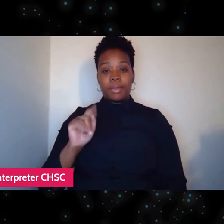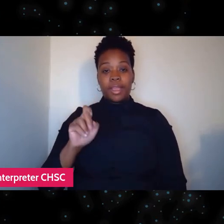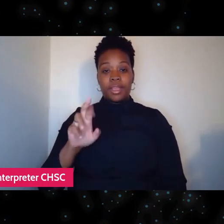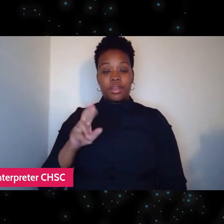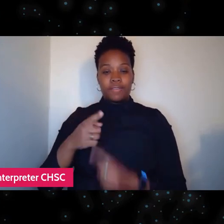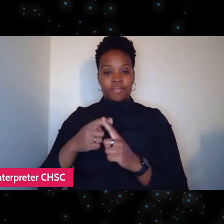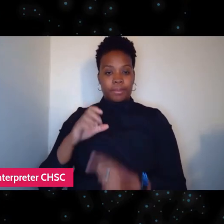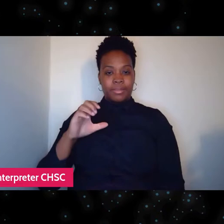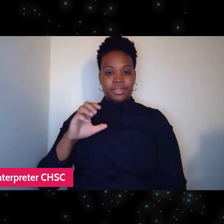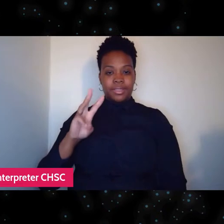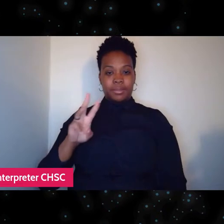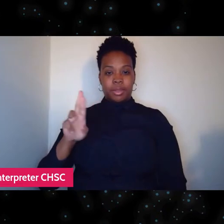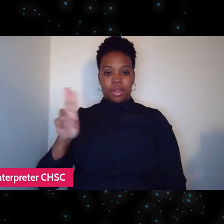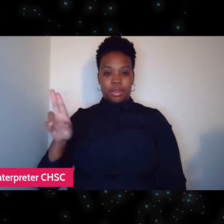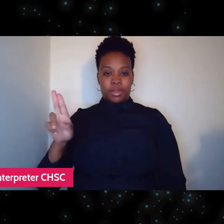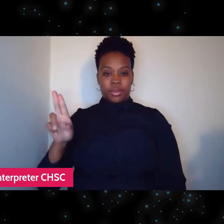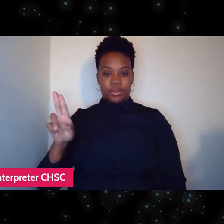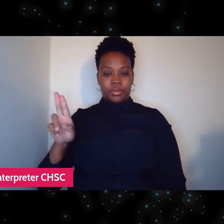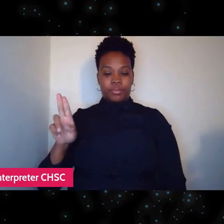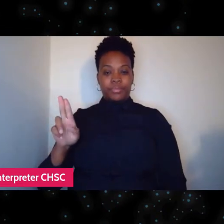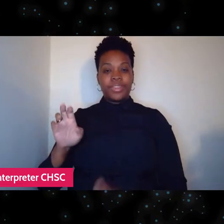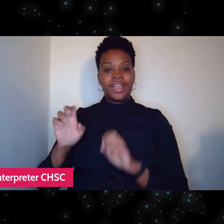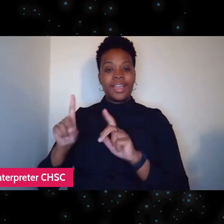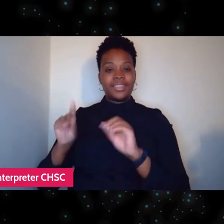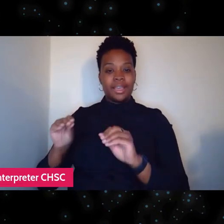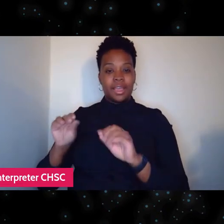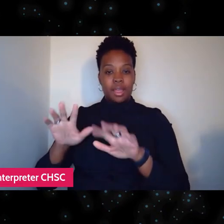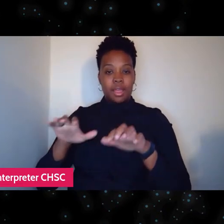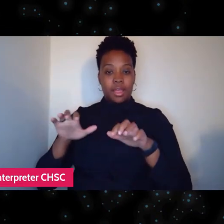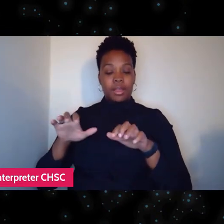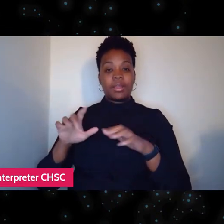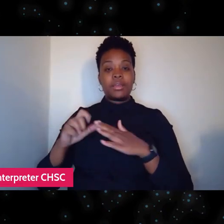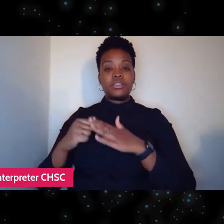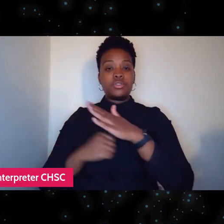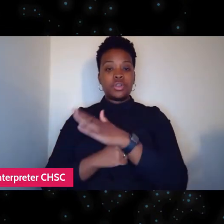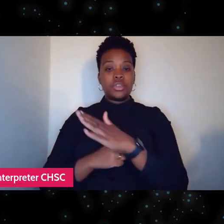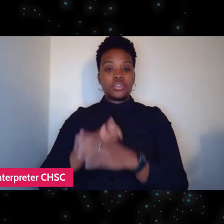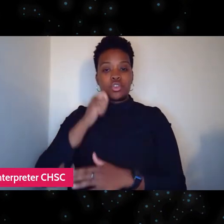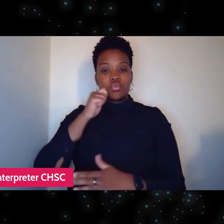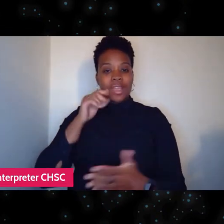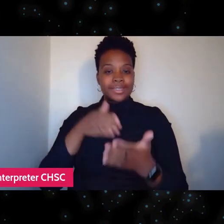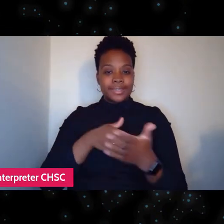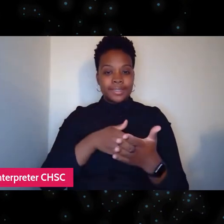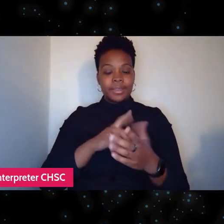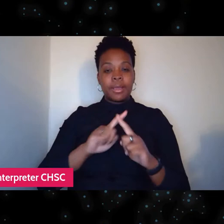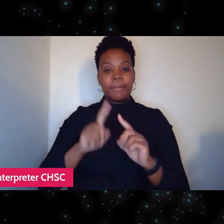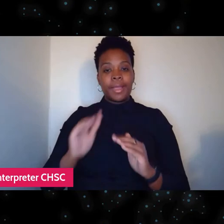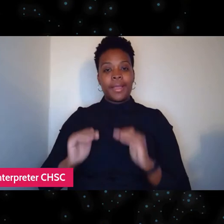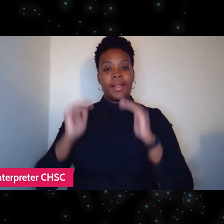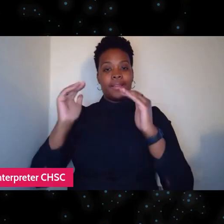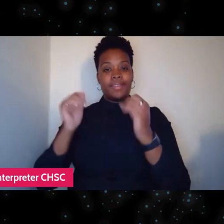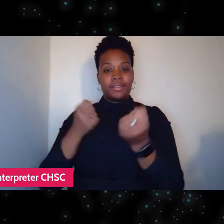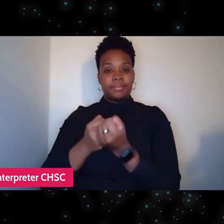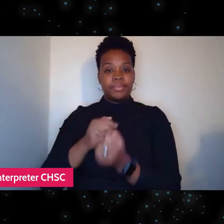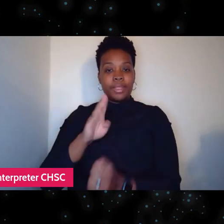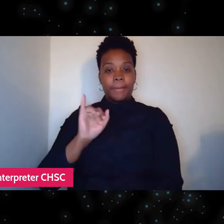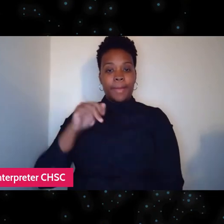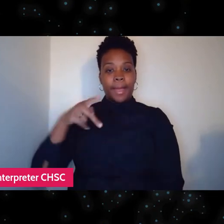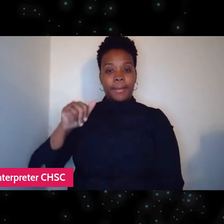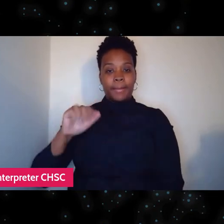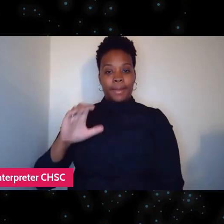University, serves to not only educate our audience about structural racism, but also to specifically elevate and support BIPOC